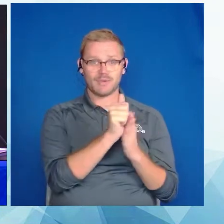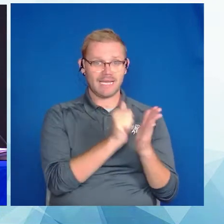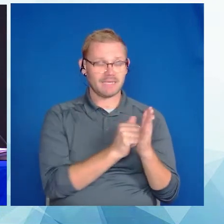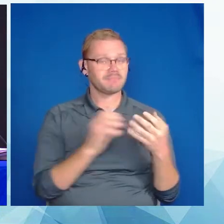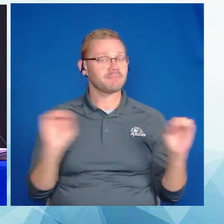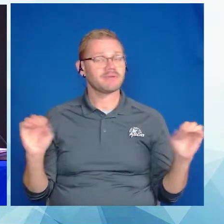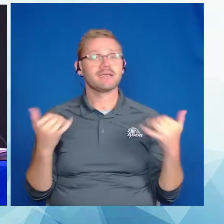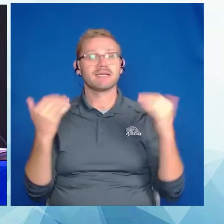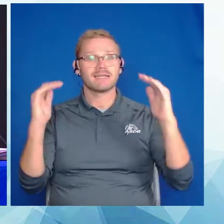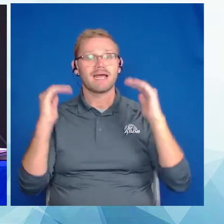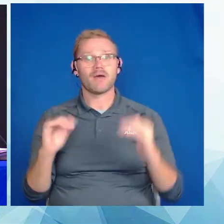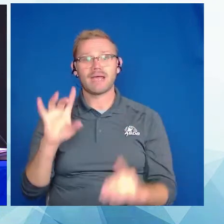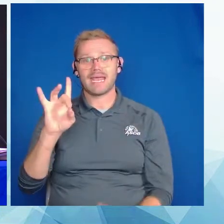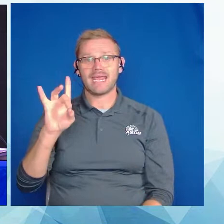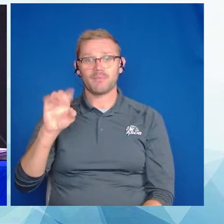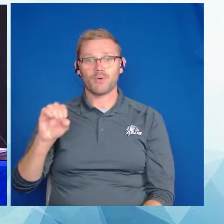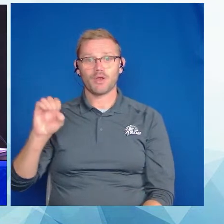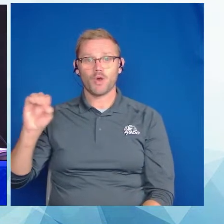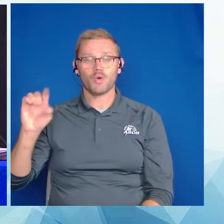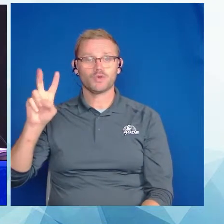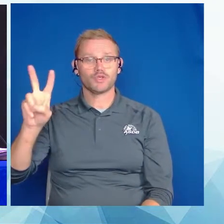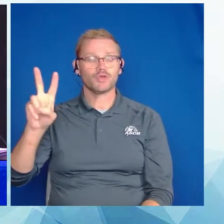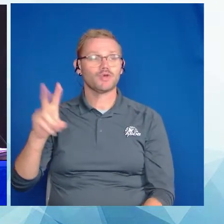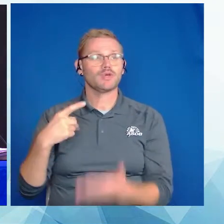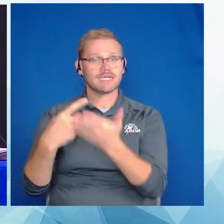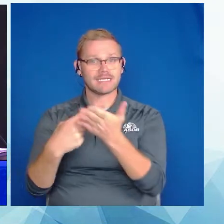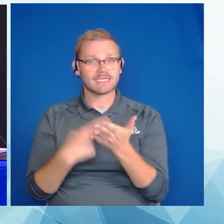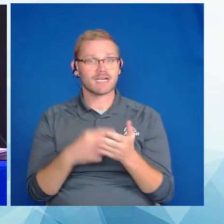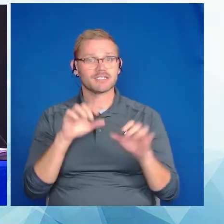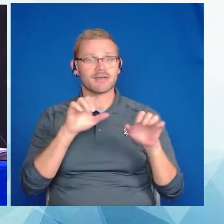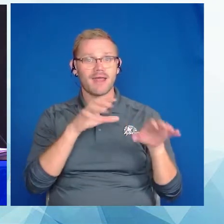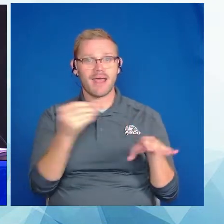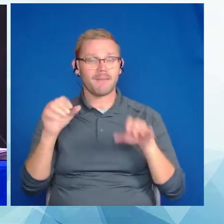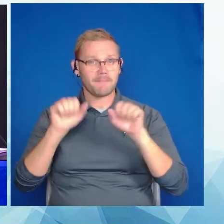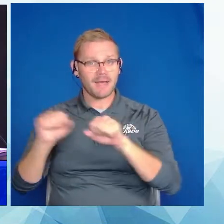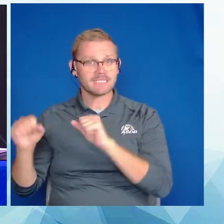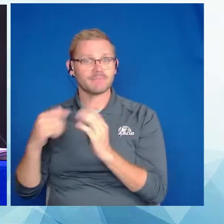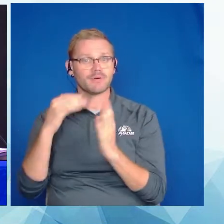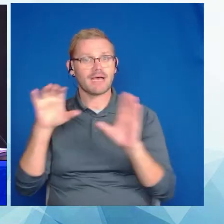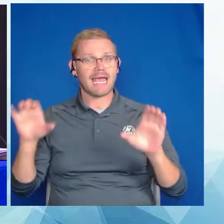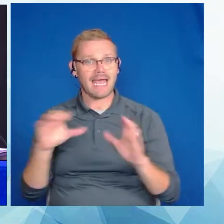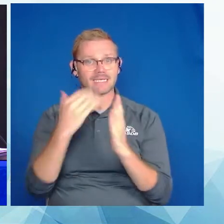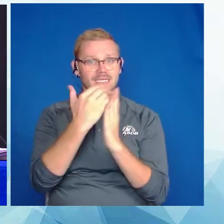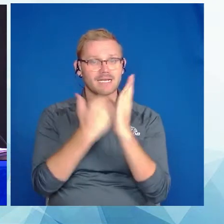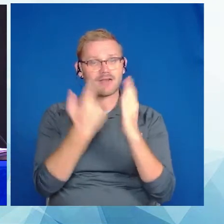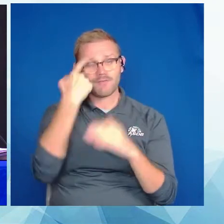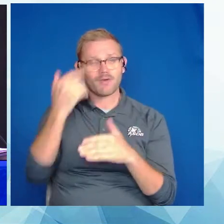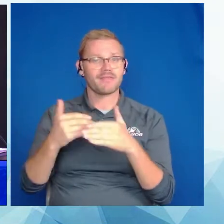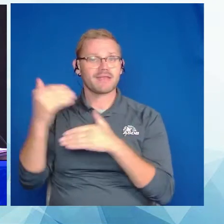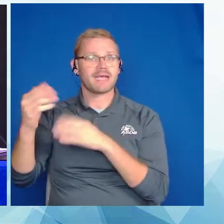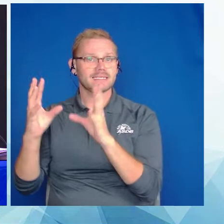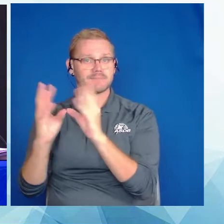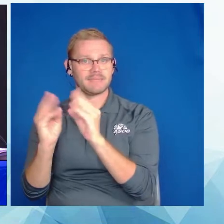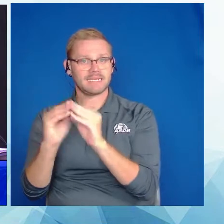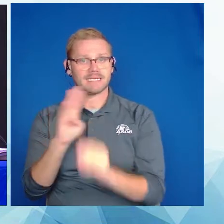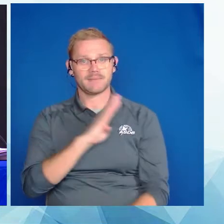to 8.02, discussion and possible action items for the next regular board